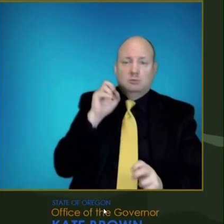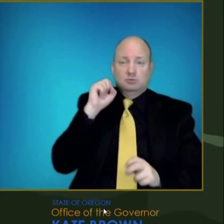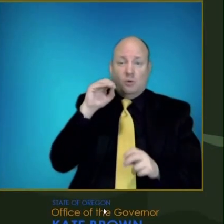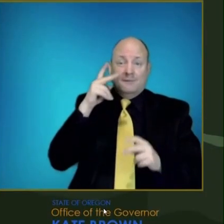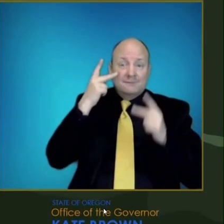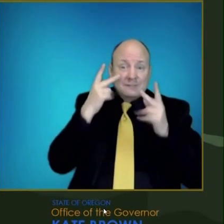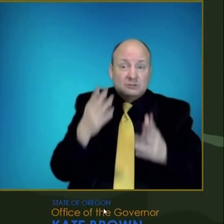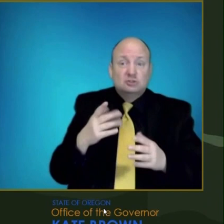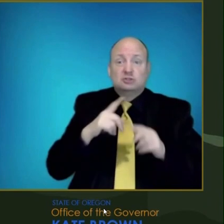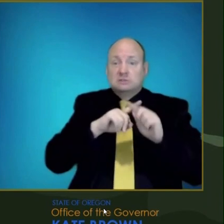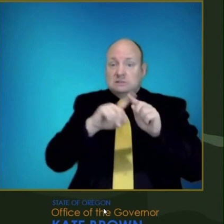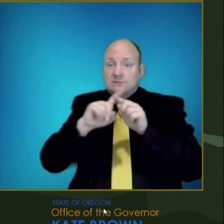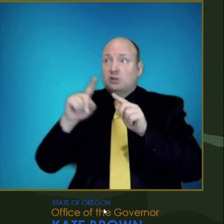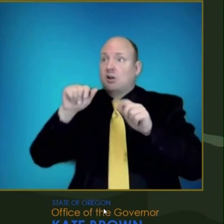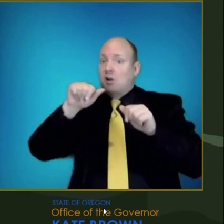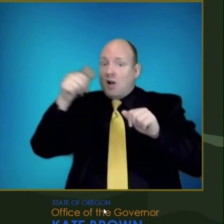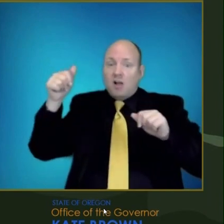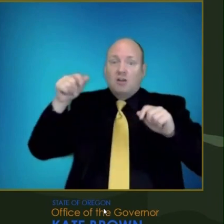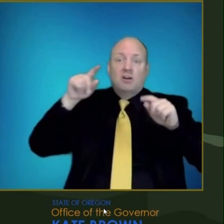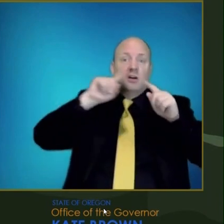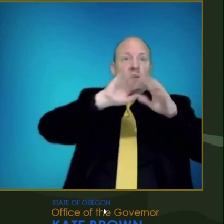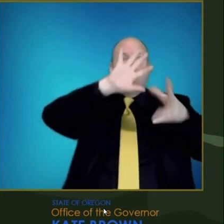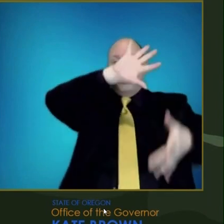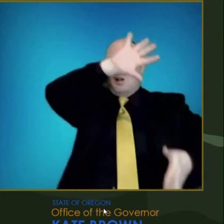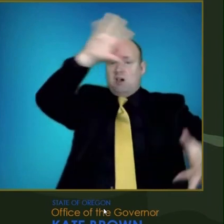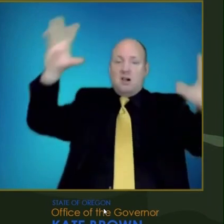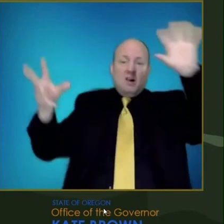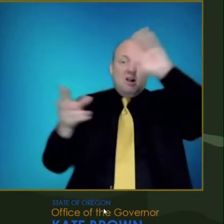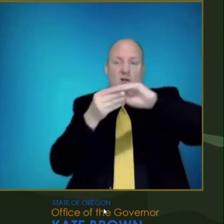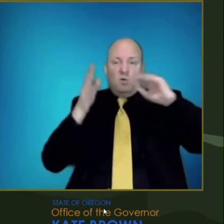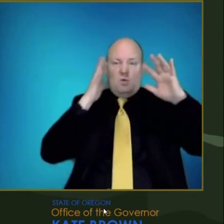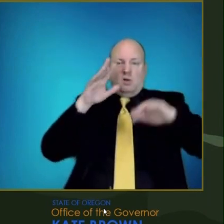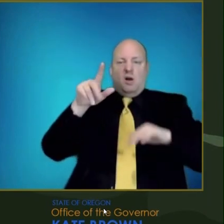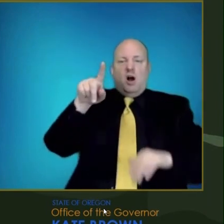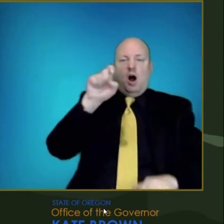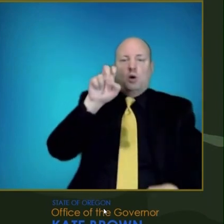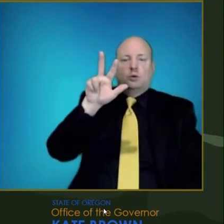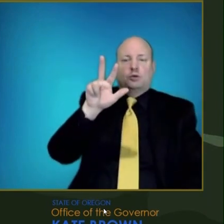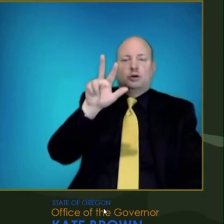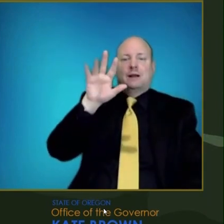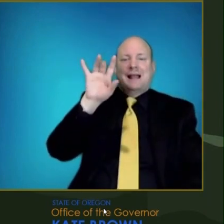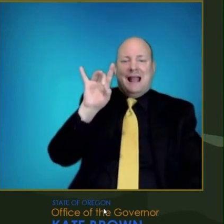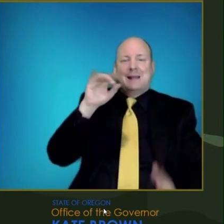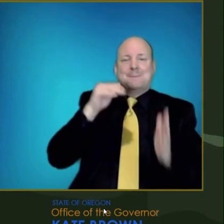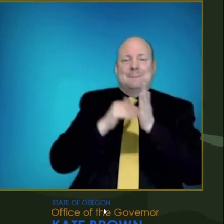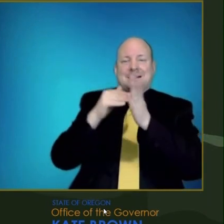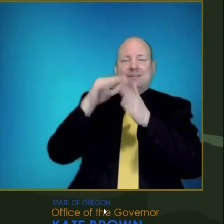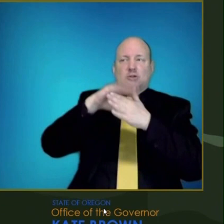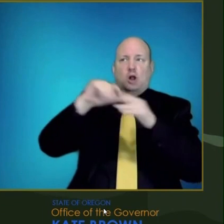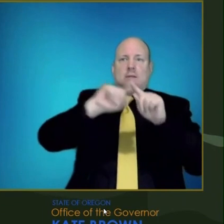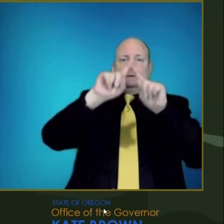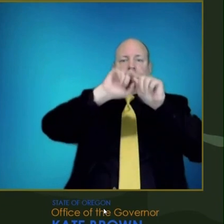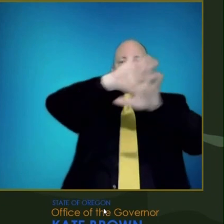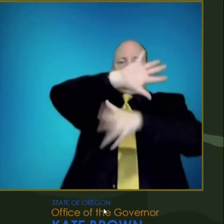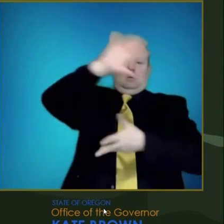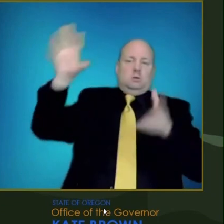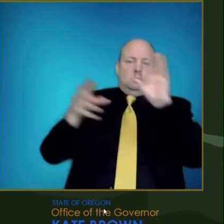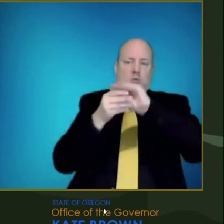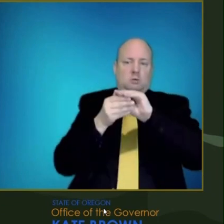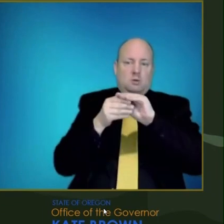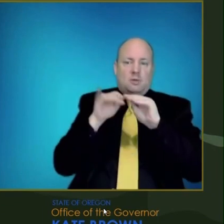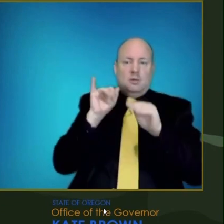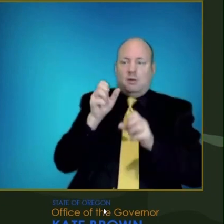would actually wind up totaling $138 million with the total output. So you look at all the goods, all the services